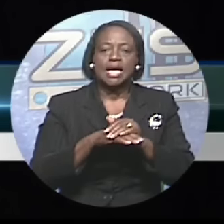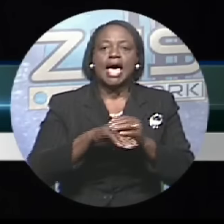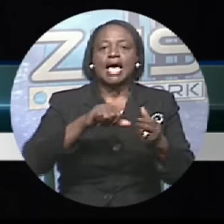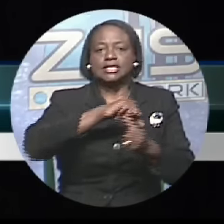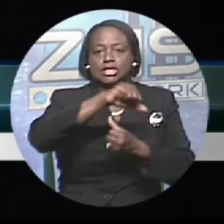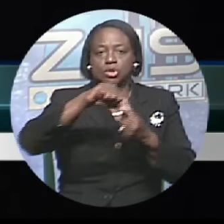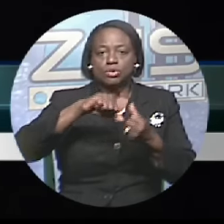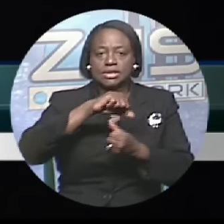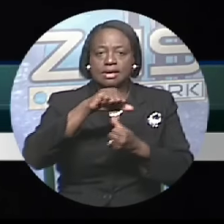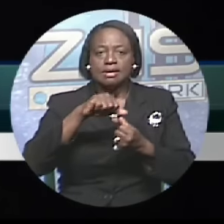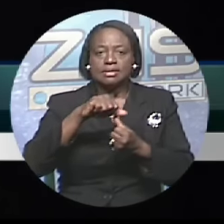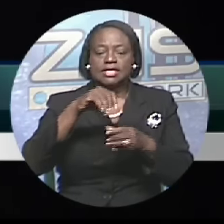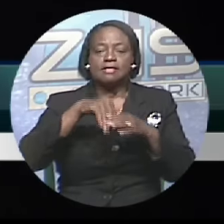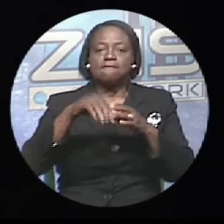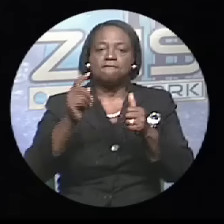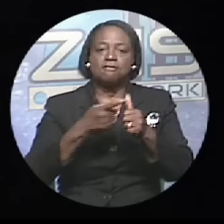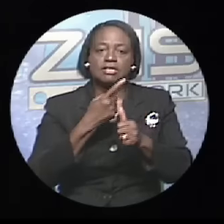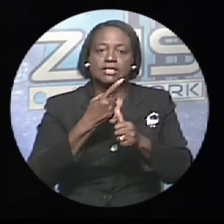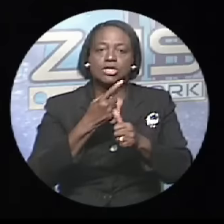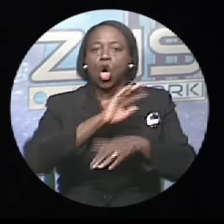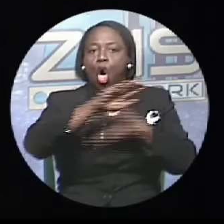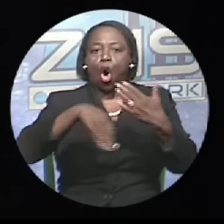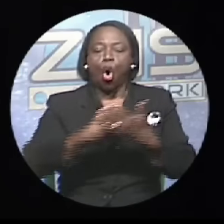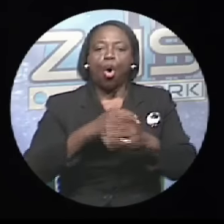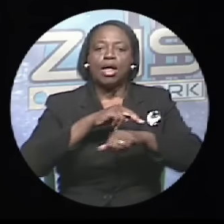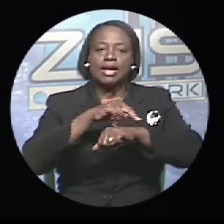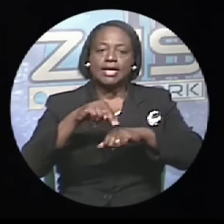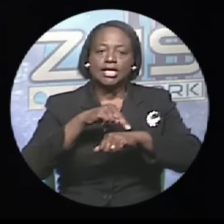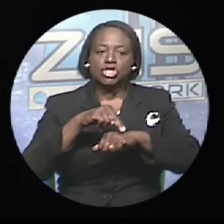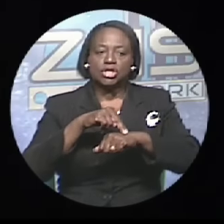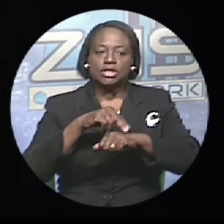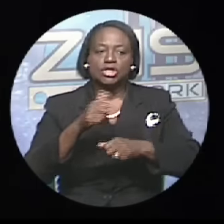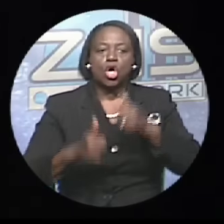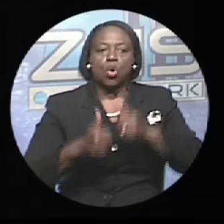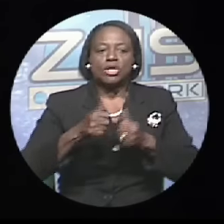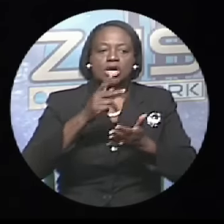first instance, all nations